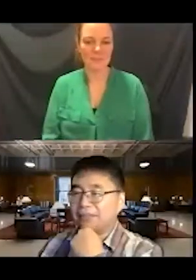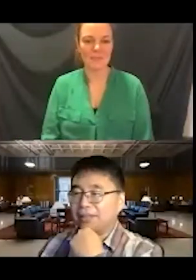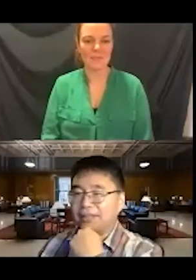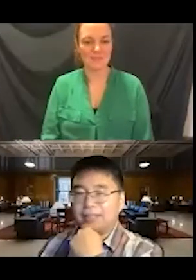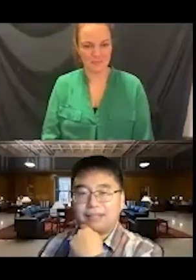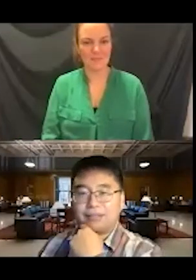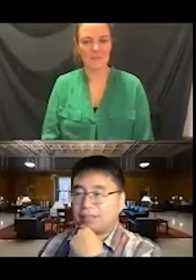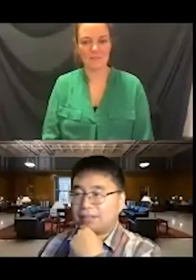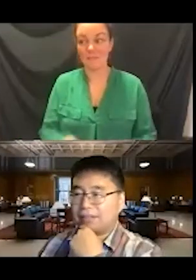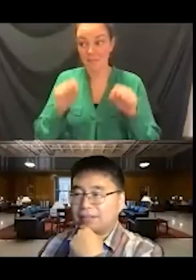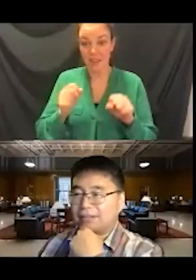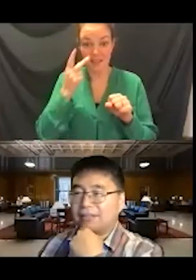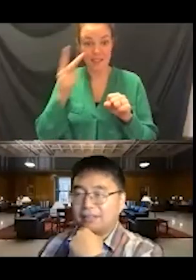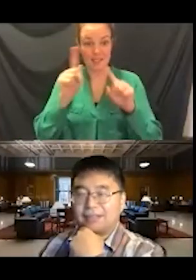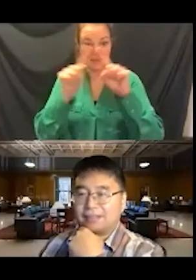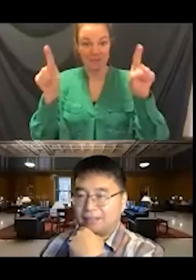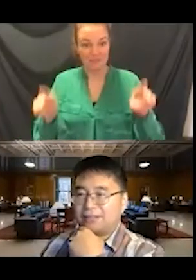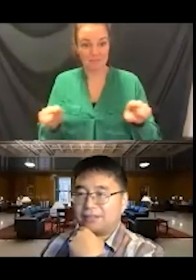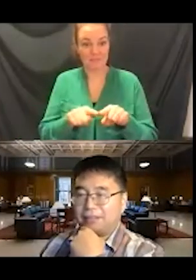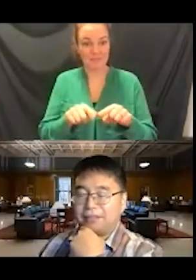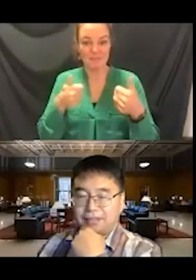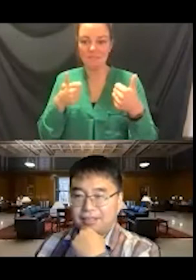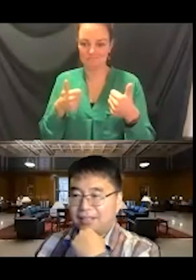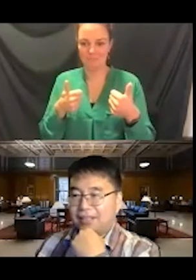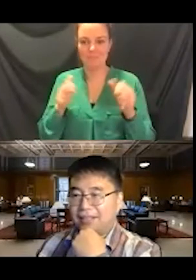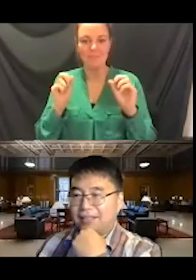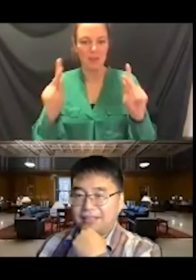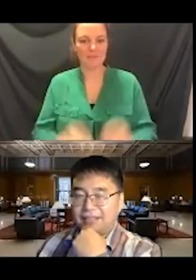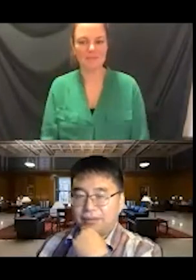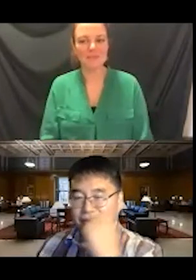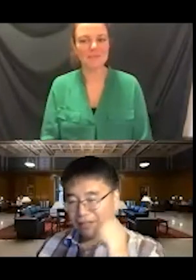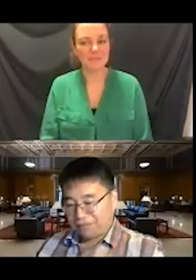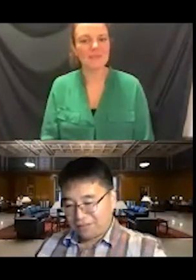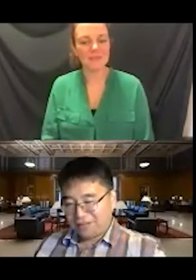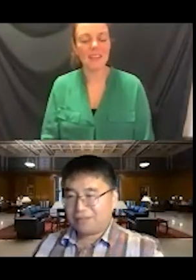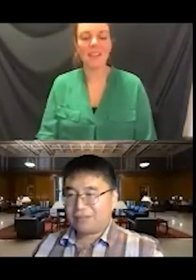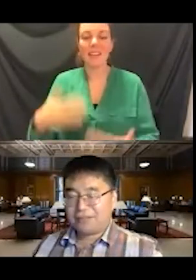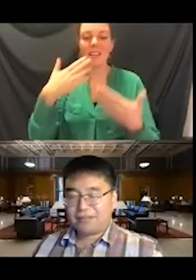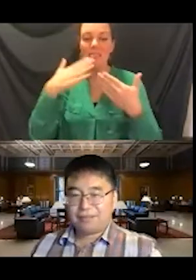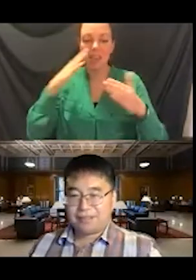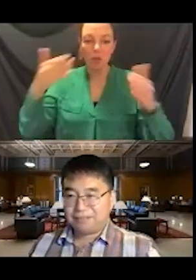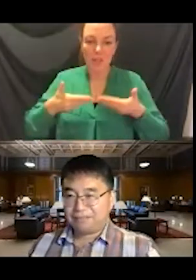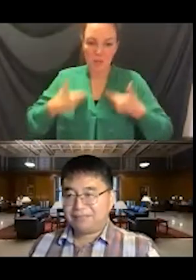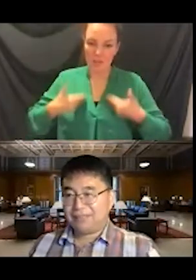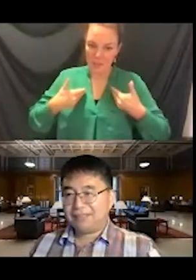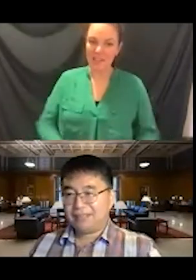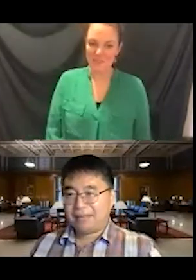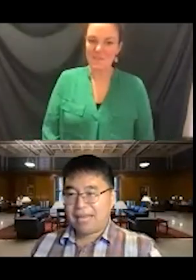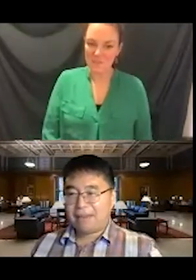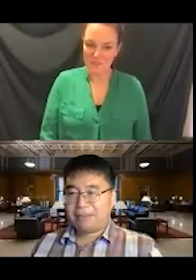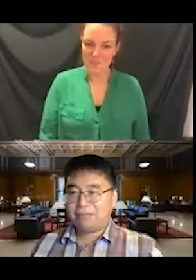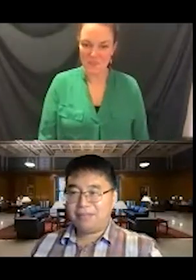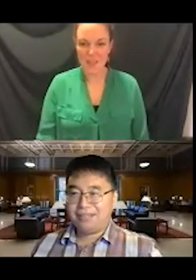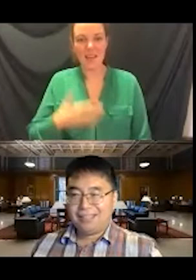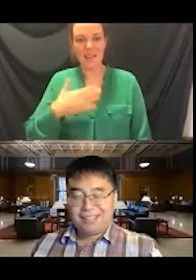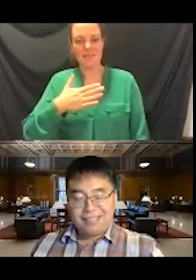Yep, so can everyone see this slides? Yep, all right. Well, thank you for the introduction, Steve, and I'm